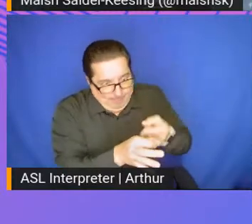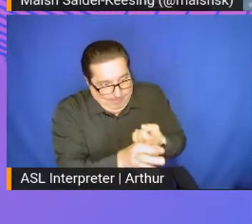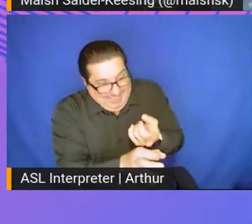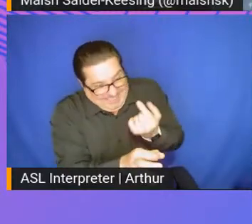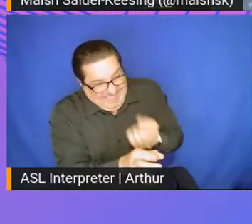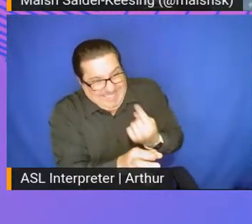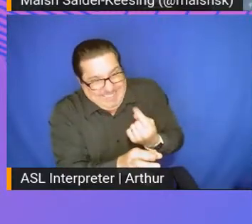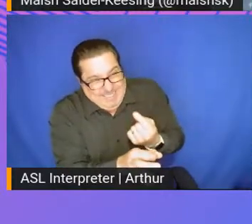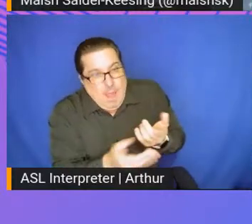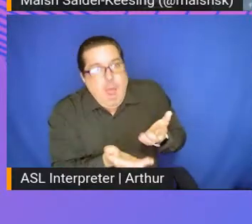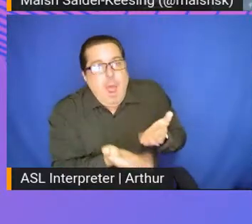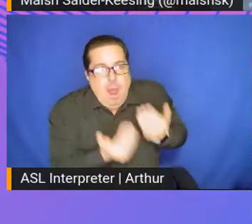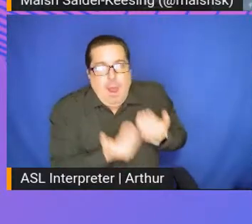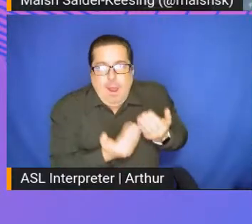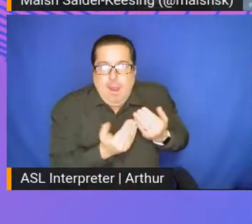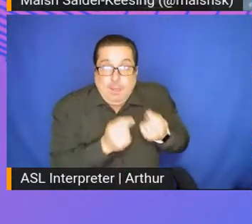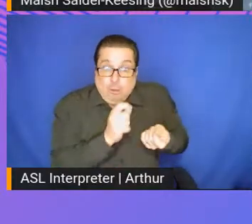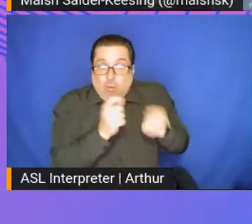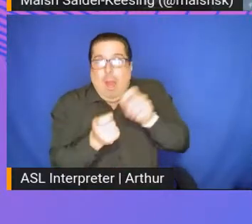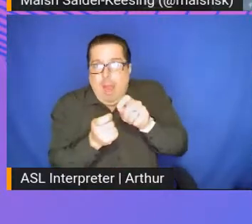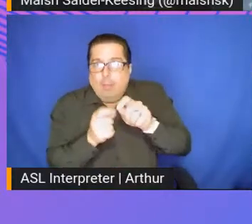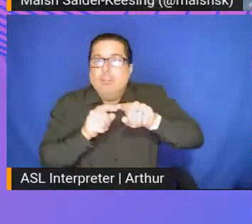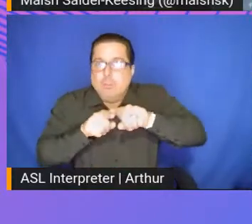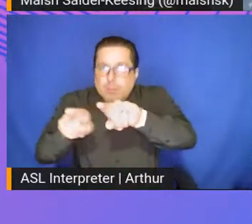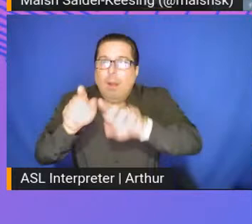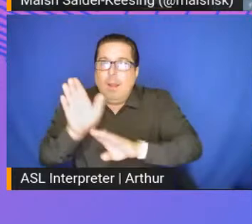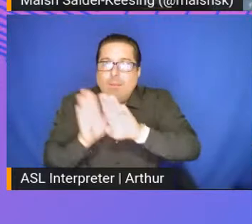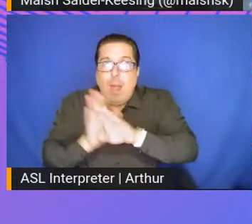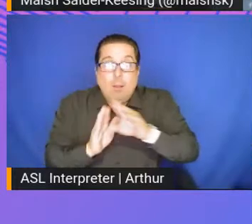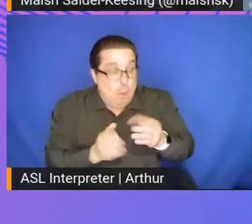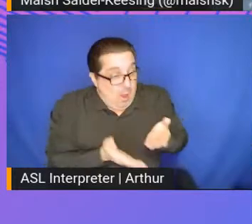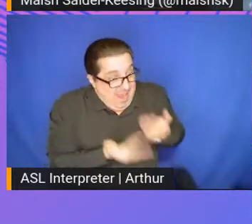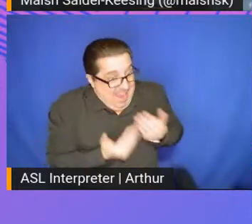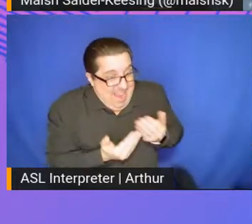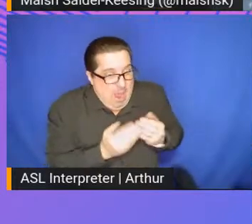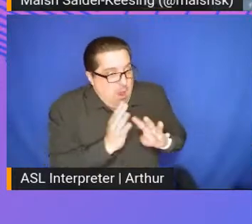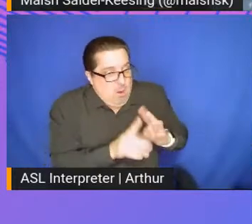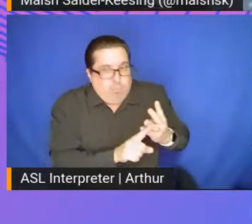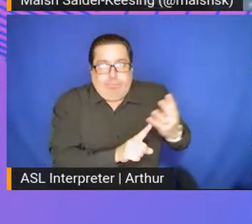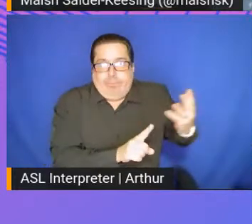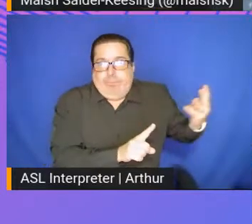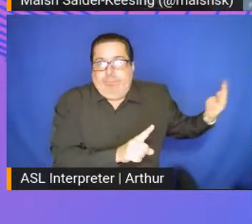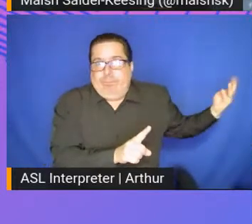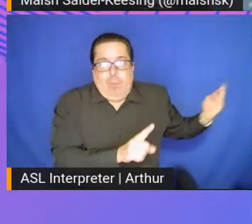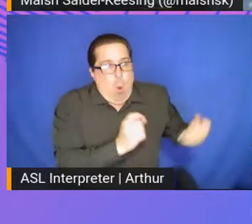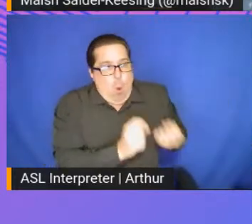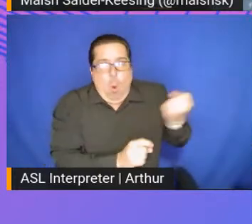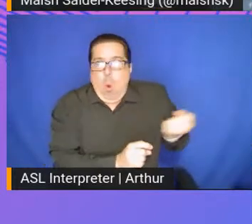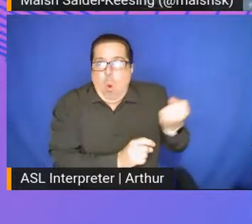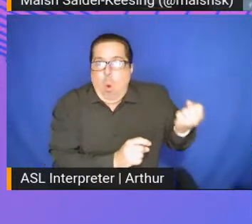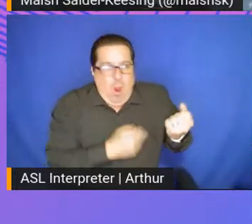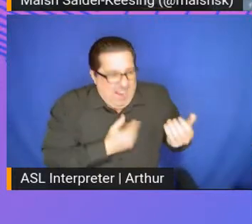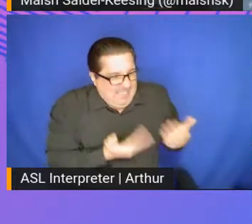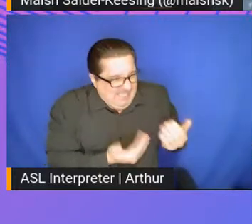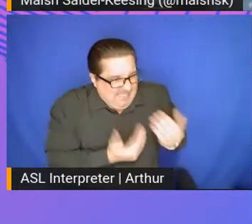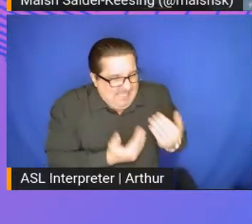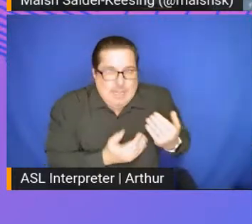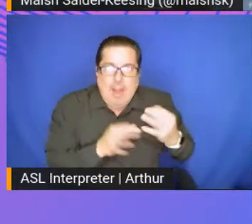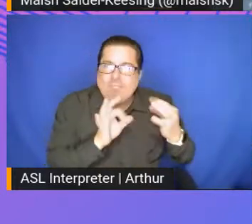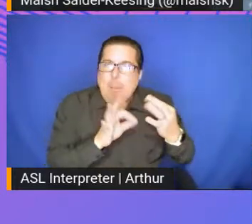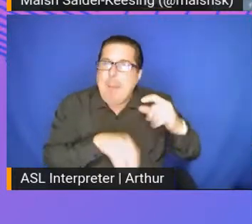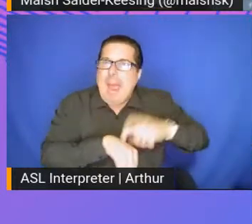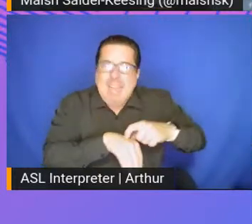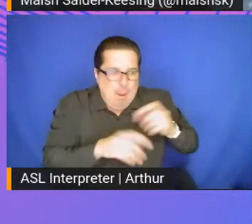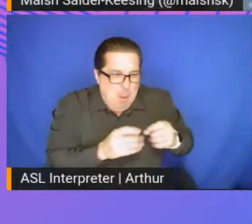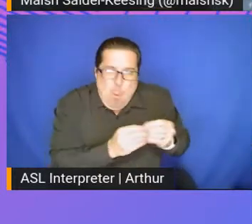very long feedback times for developers. And so our first approach was, well, let's figure out how to fix that. Let's